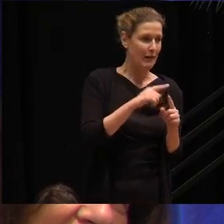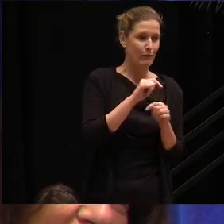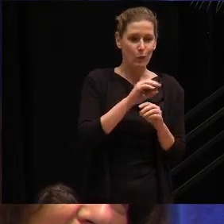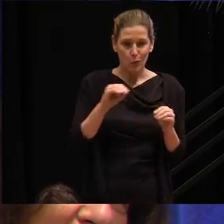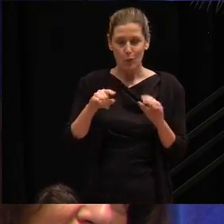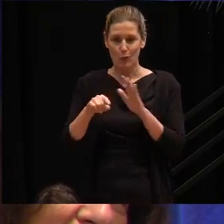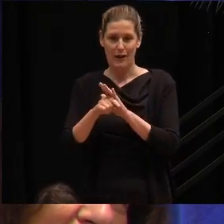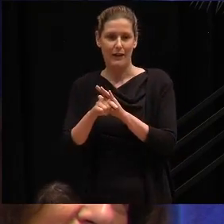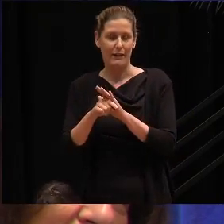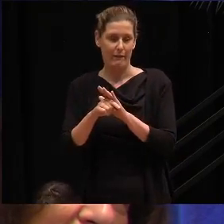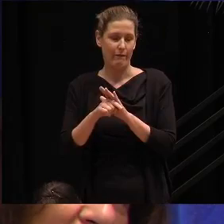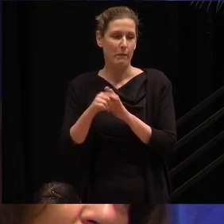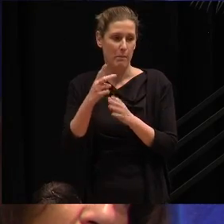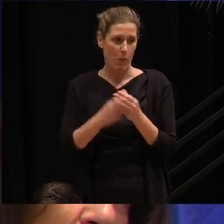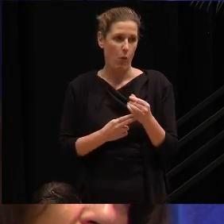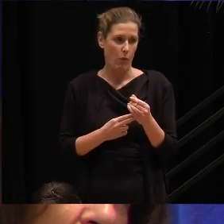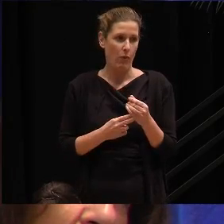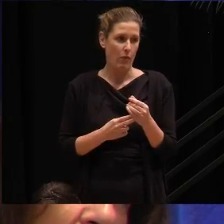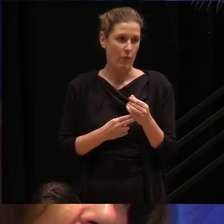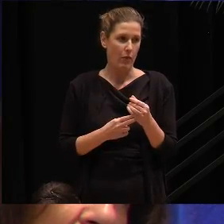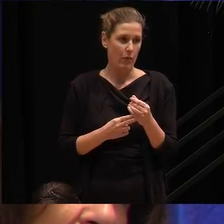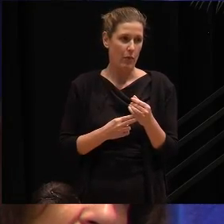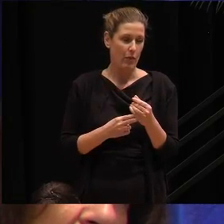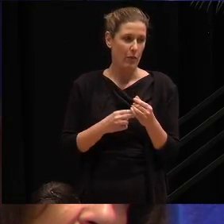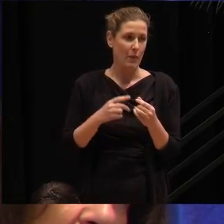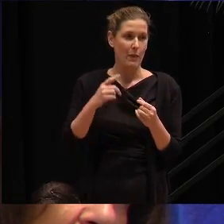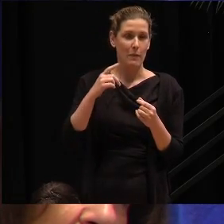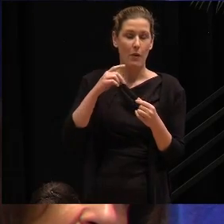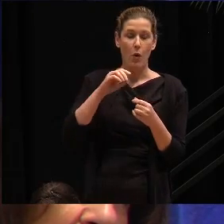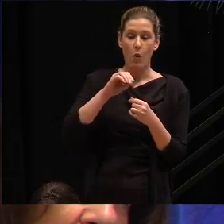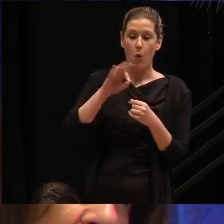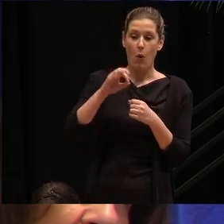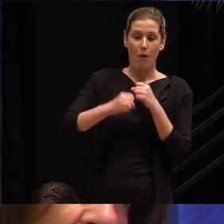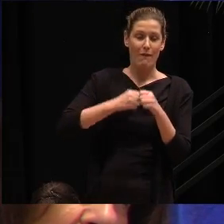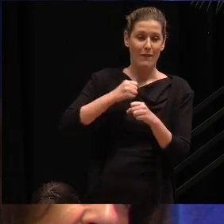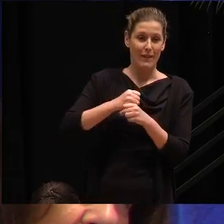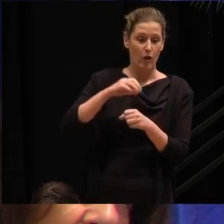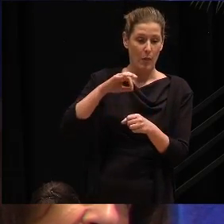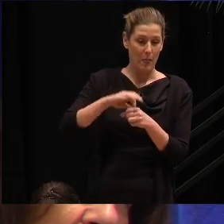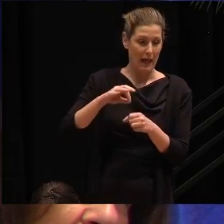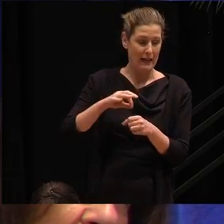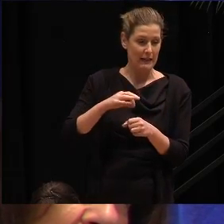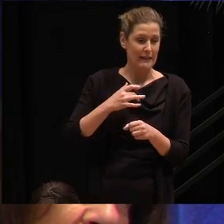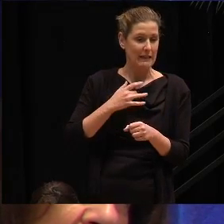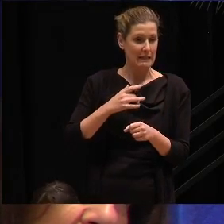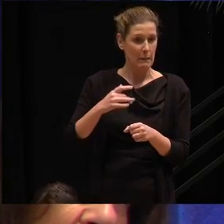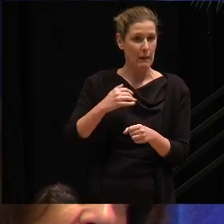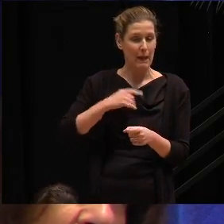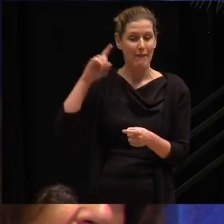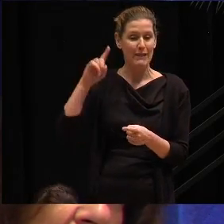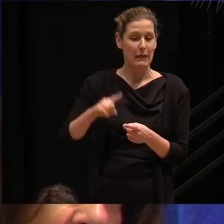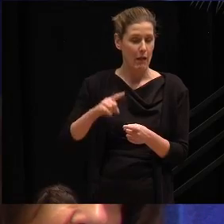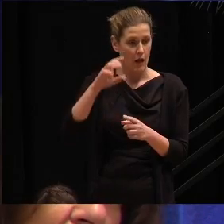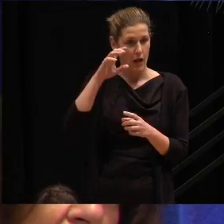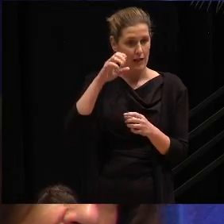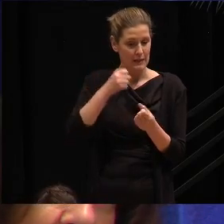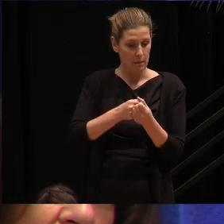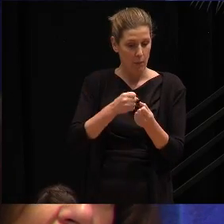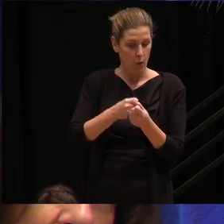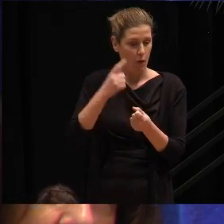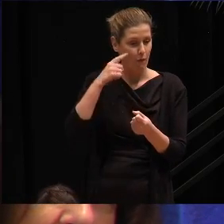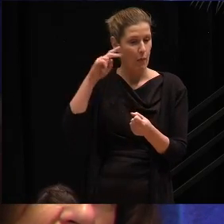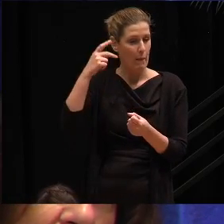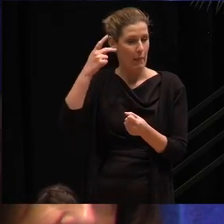now. Look, the reality is off-year elections. There's usually a decline in support for the president's party. On